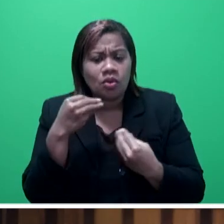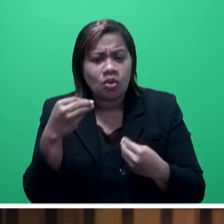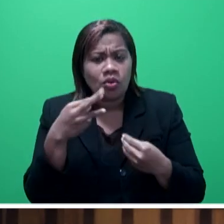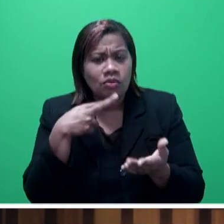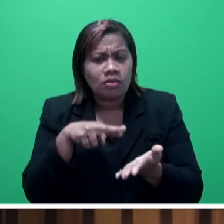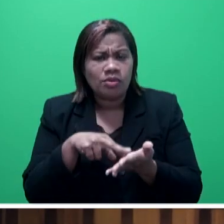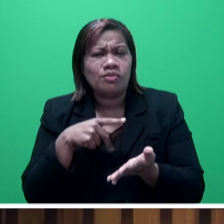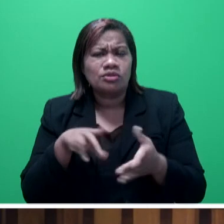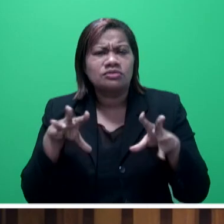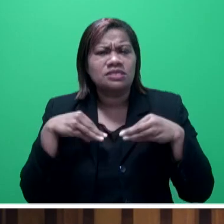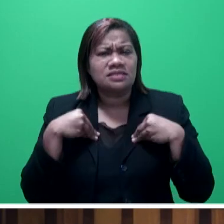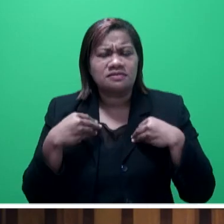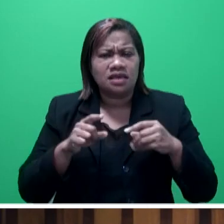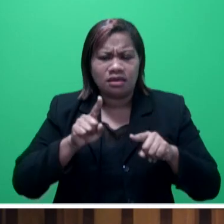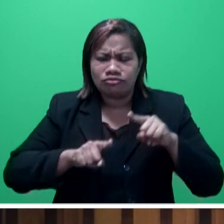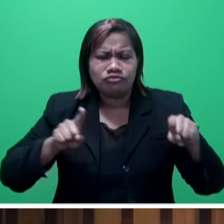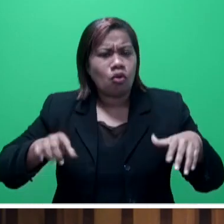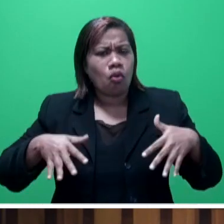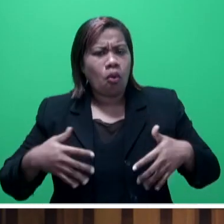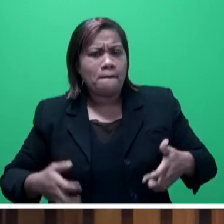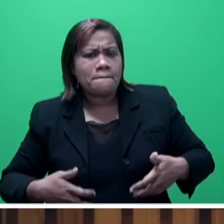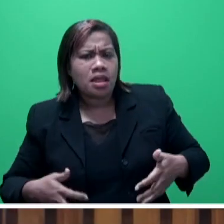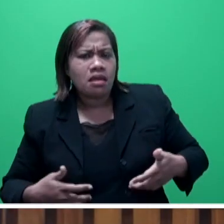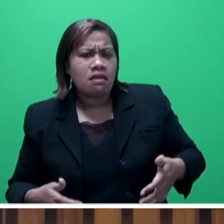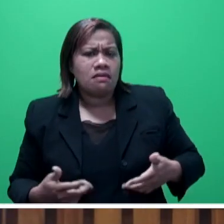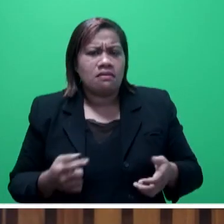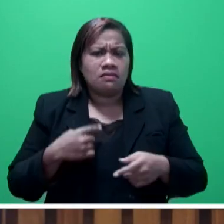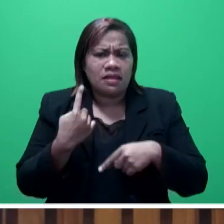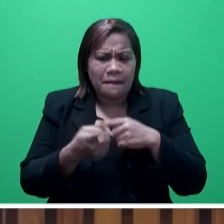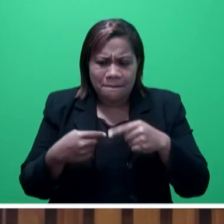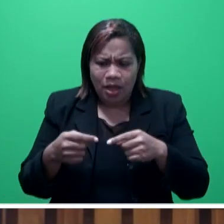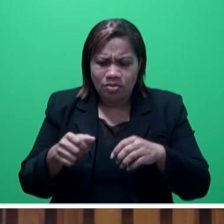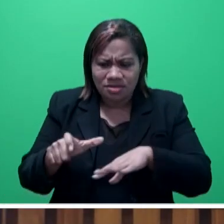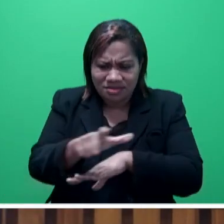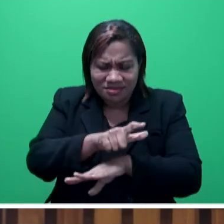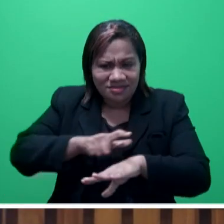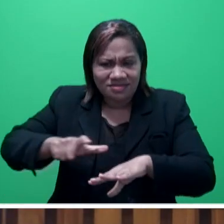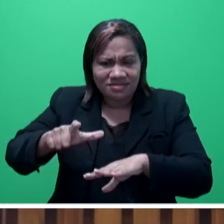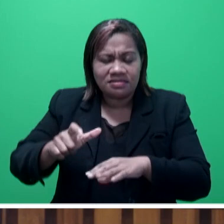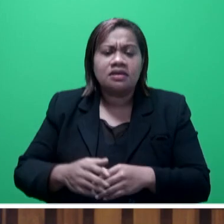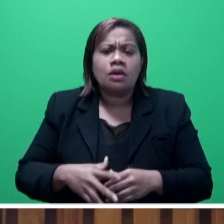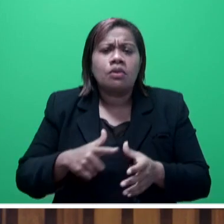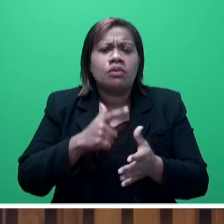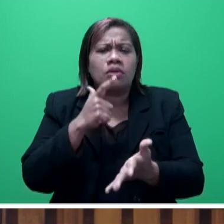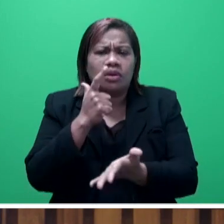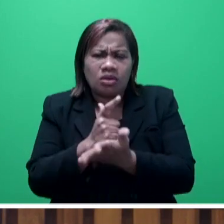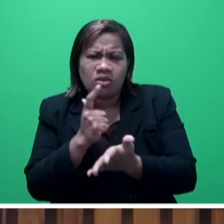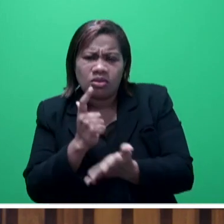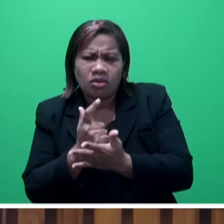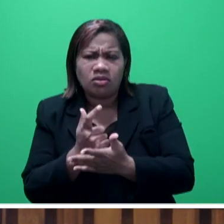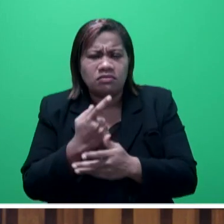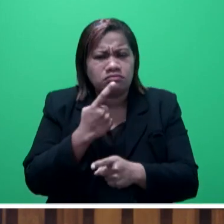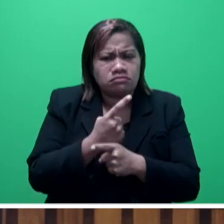numerous complaints about lot allotment. There were a lot of allegations regarding the fact that